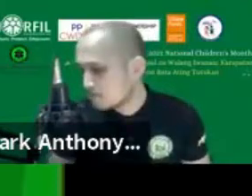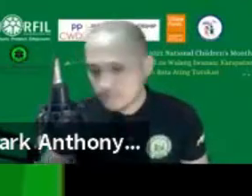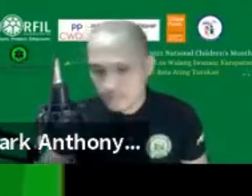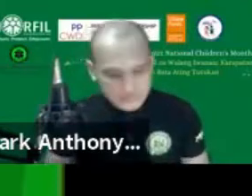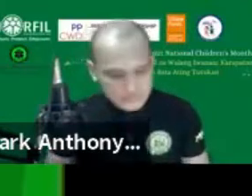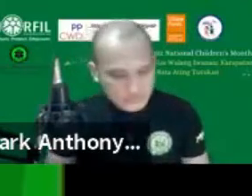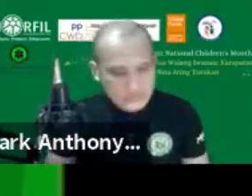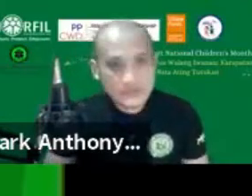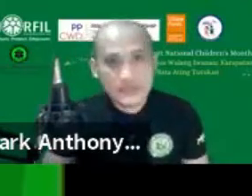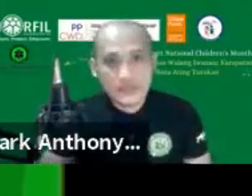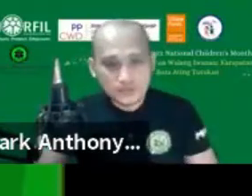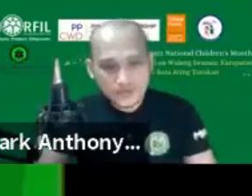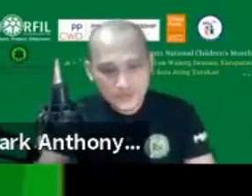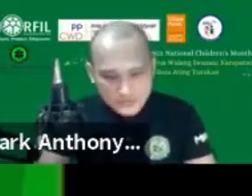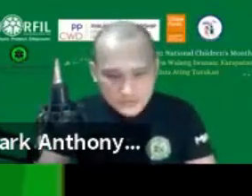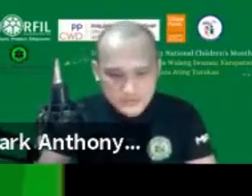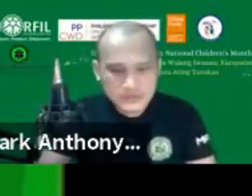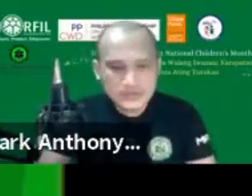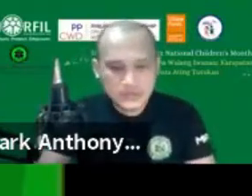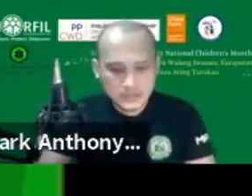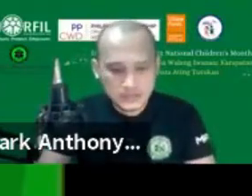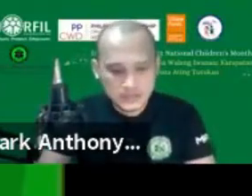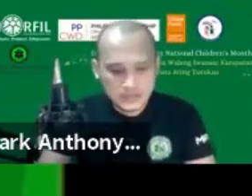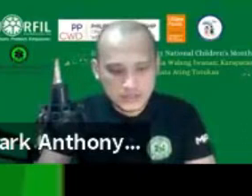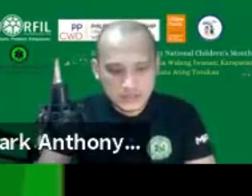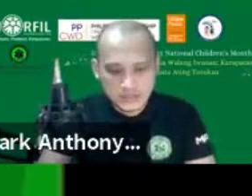Okay, now moving on.